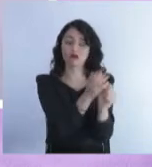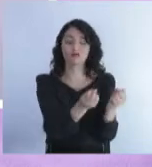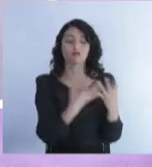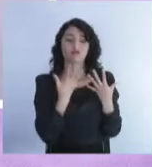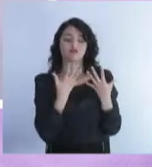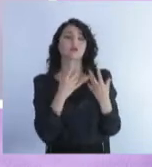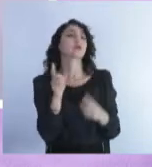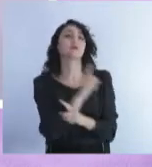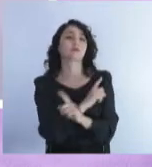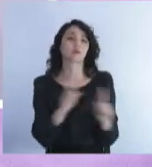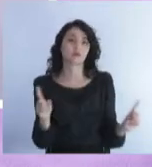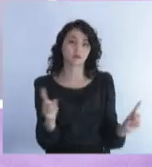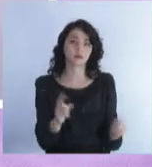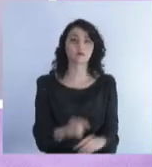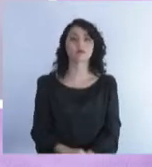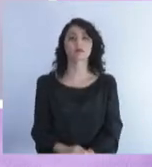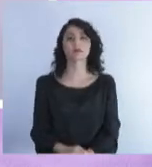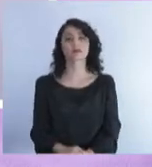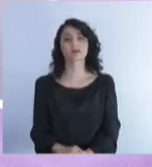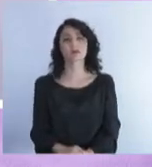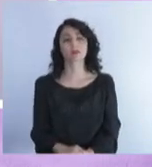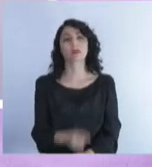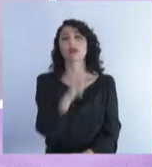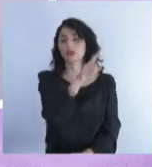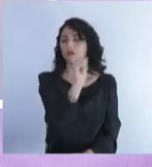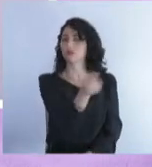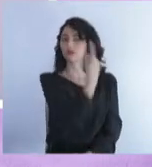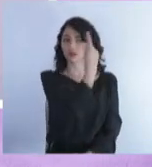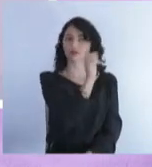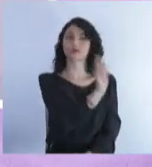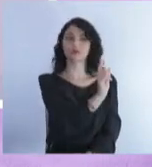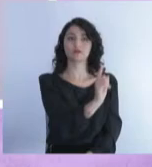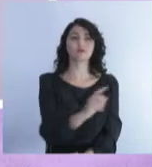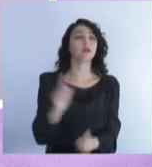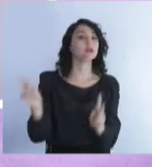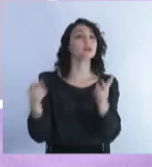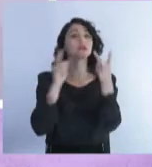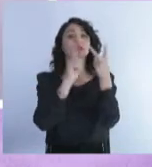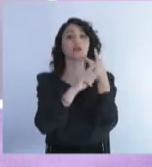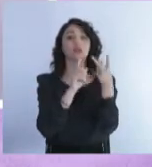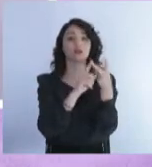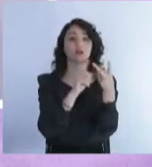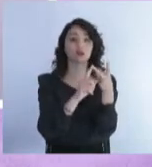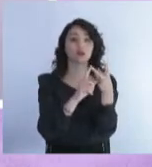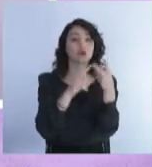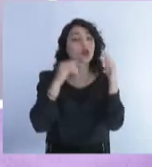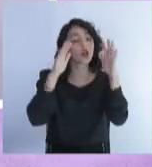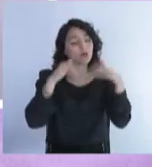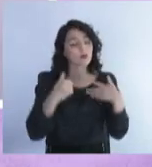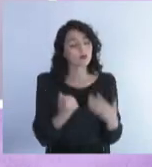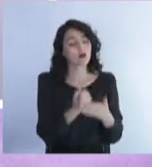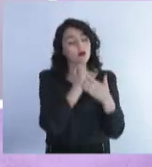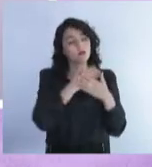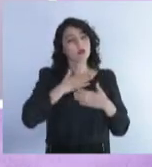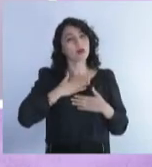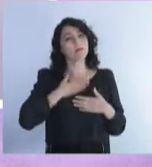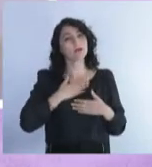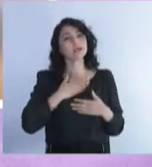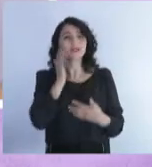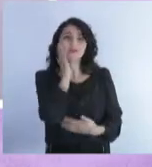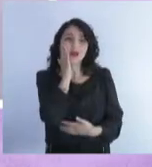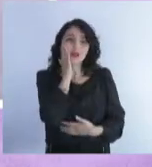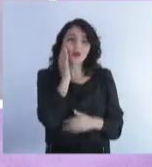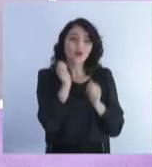the COVID-19. That's number one. The second thing to do is to be kind to yourself,